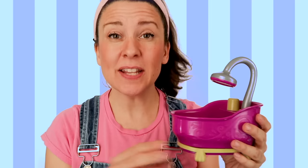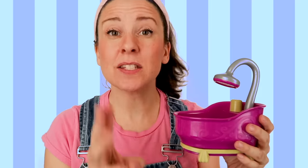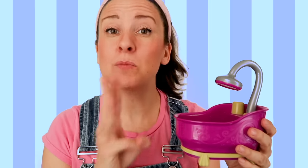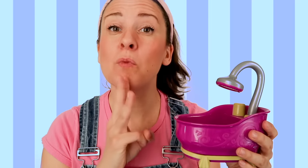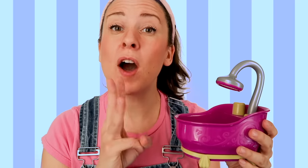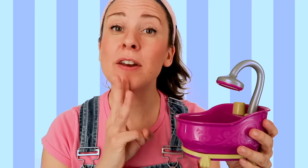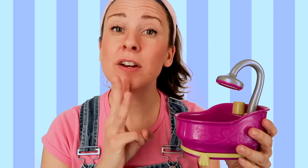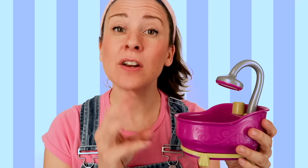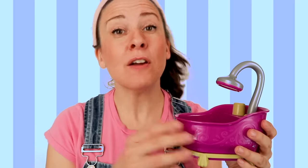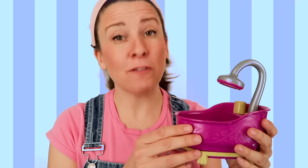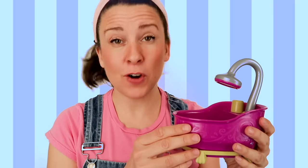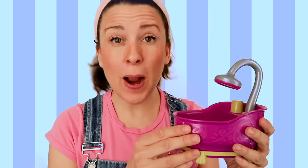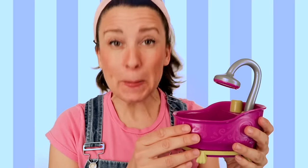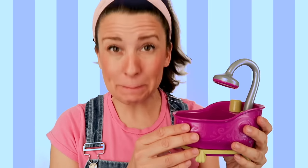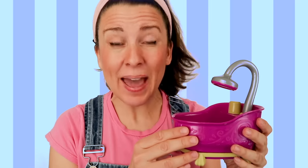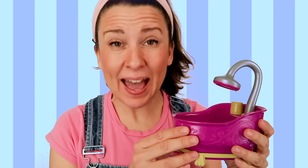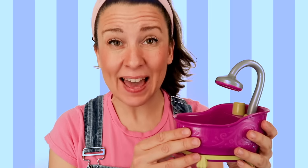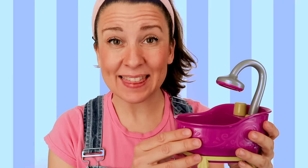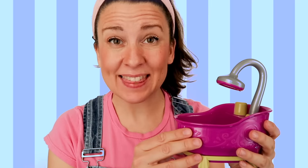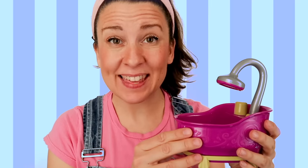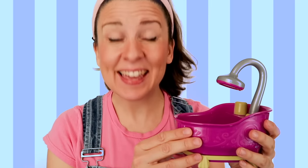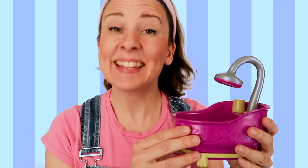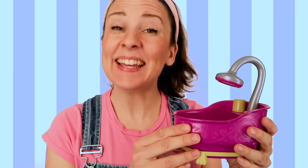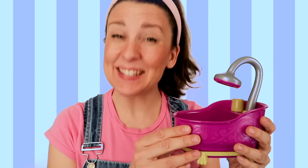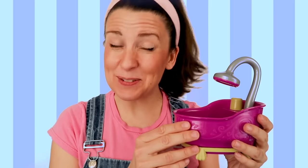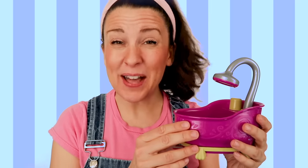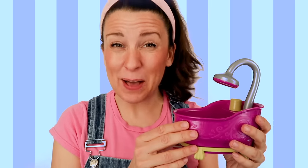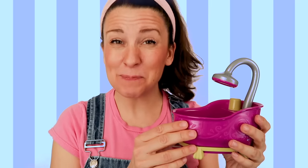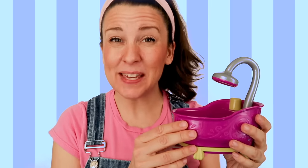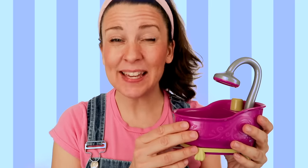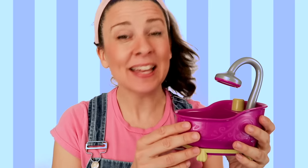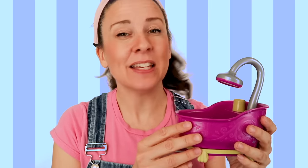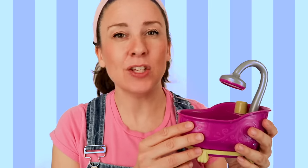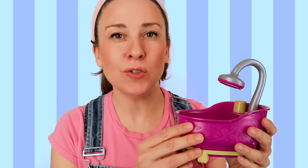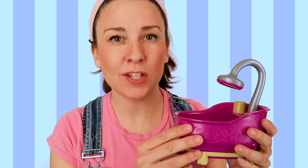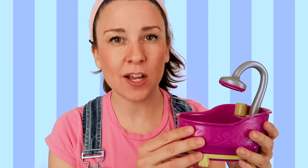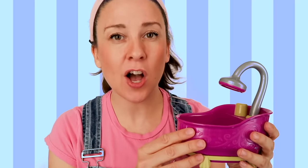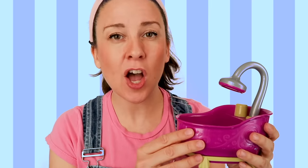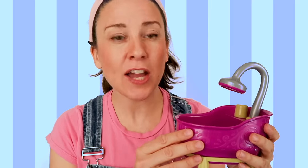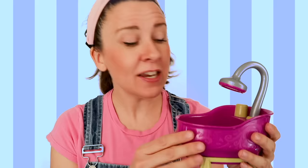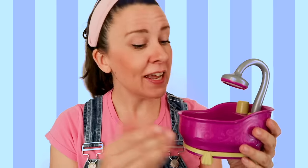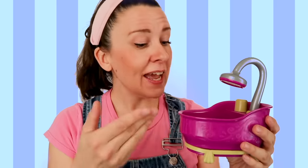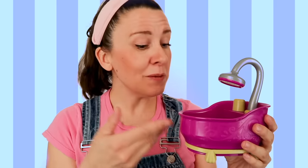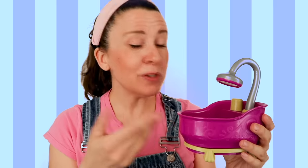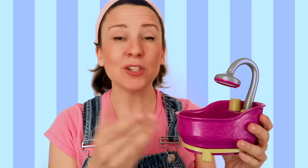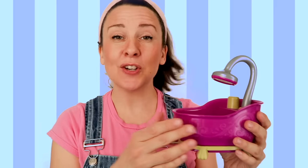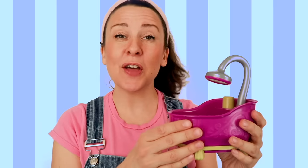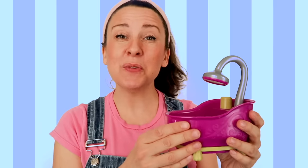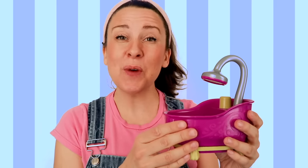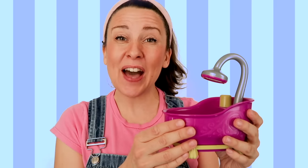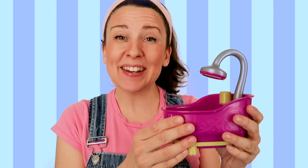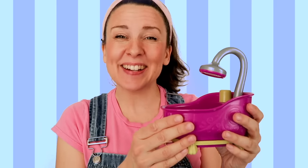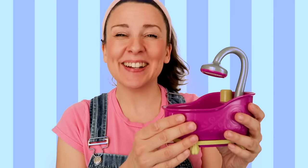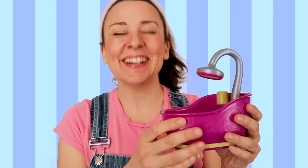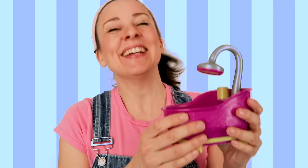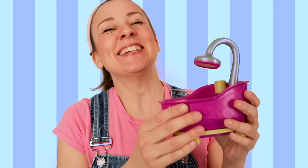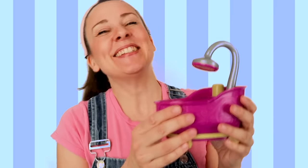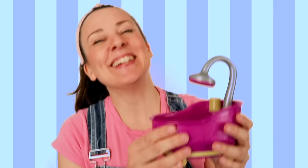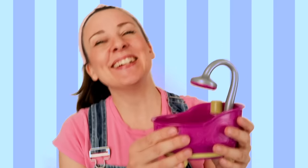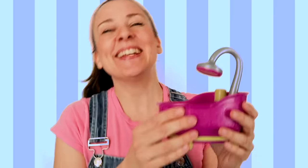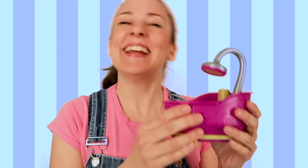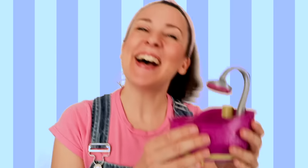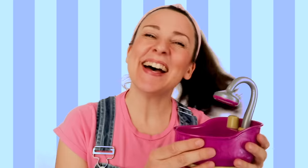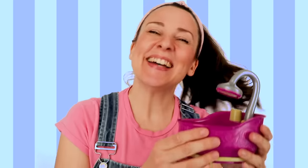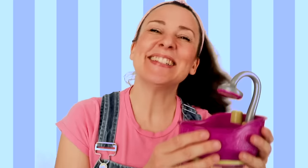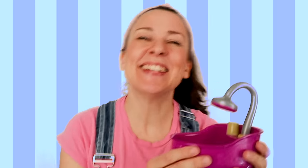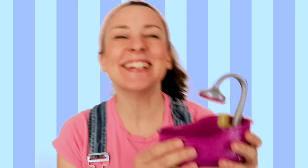We need some water for our bath. Can you help me? You say on and we'll turn on the water.